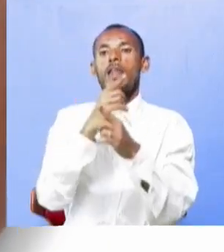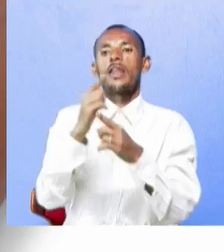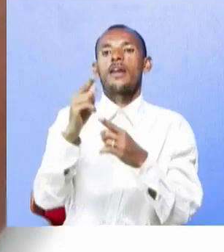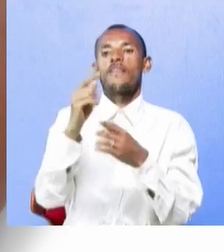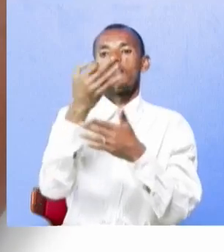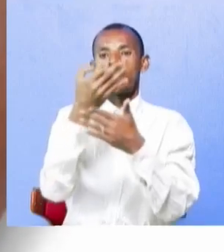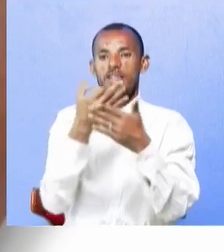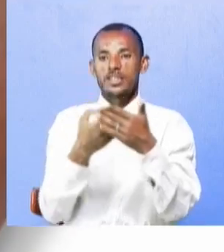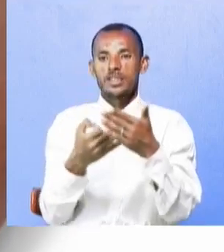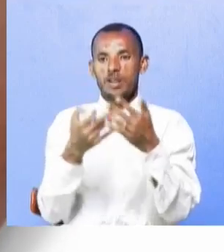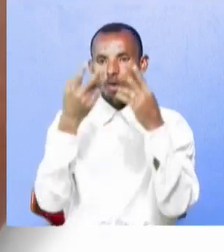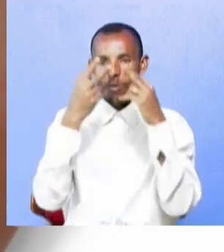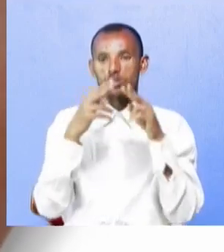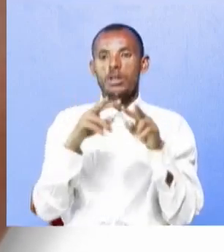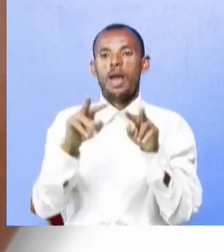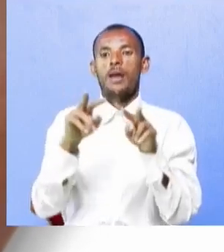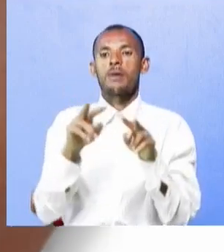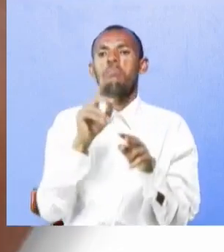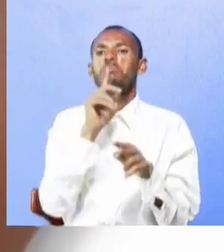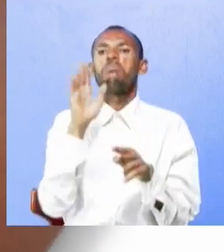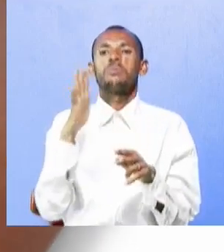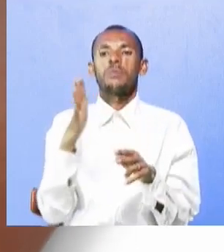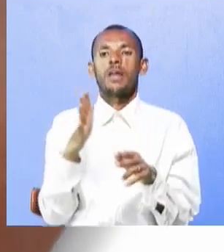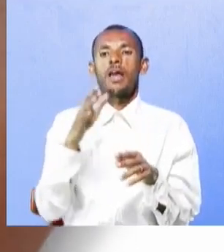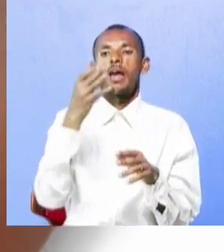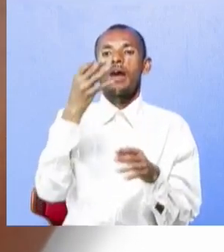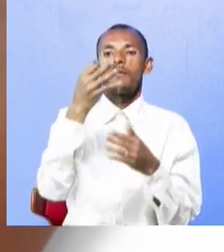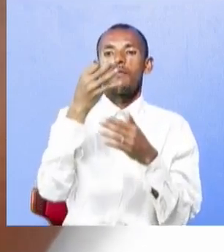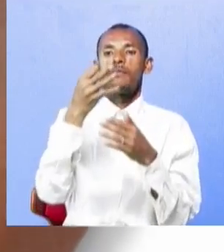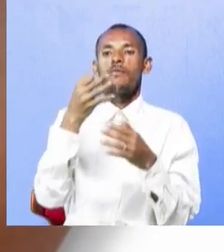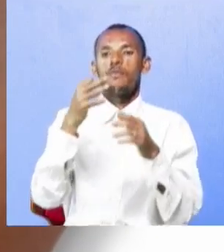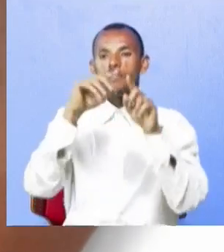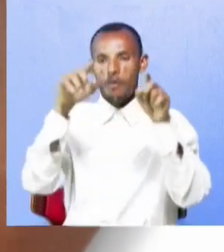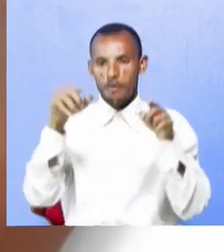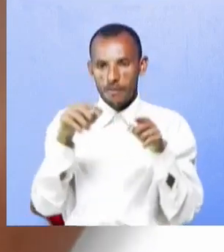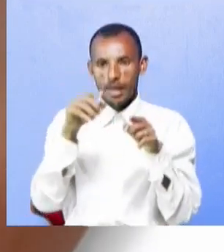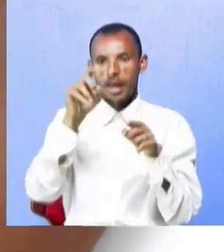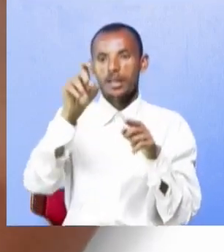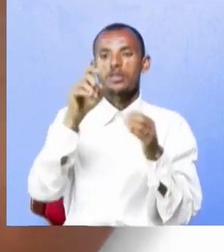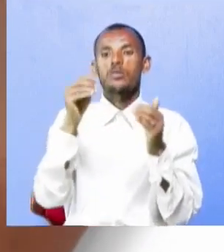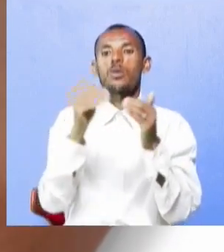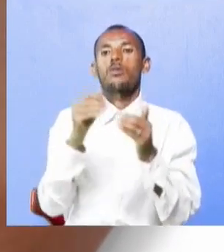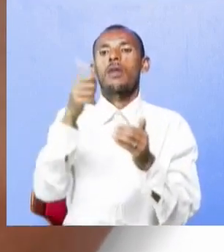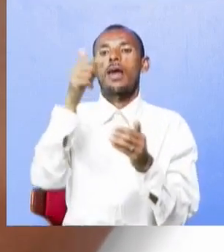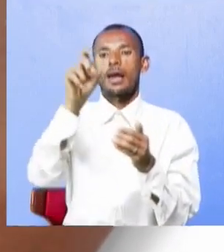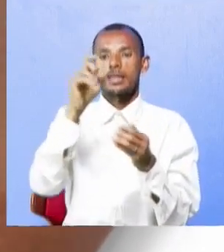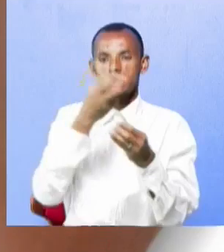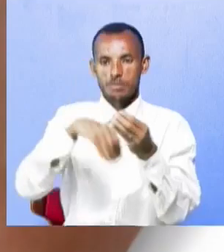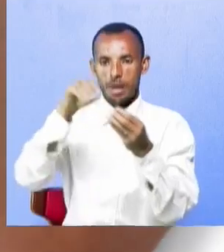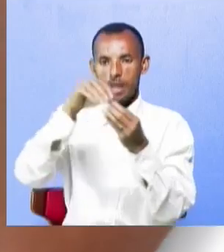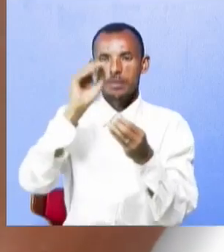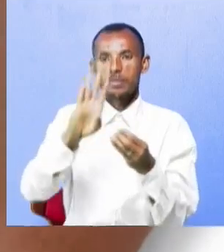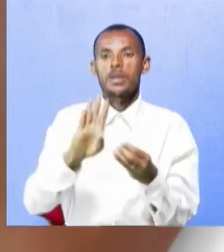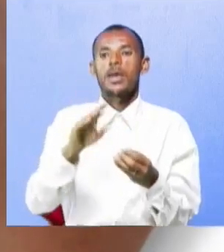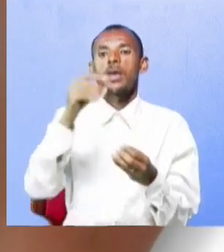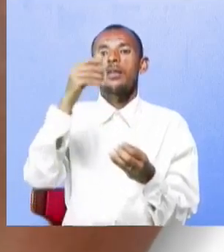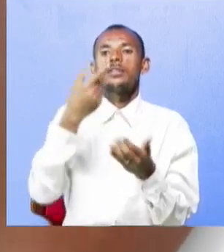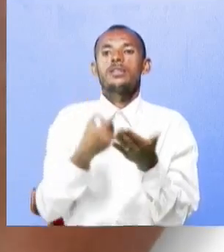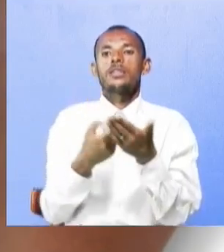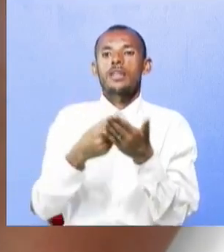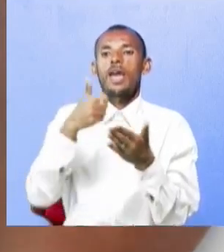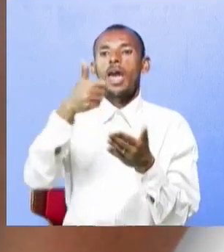looks like. A linear function is f of x is equals to ax plus b, where this a is